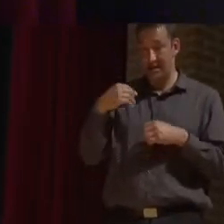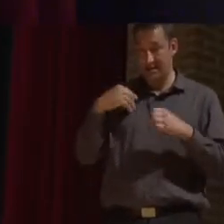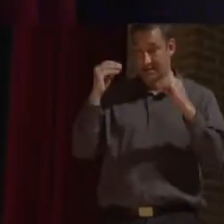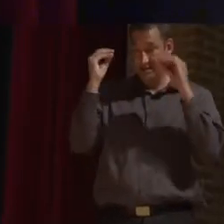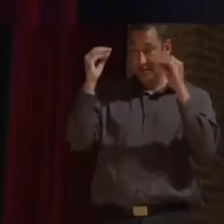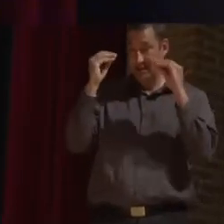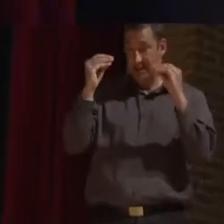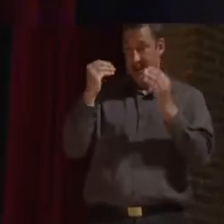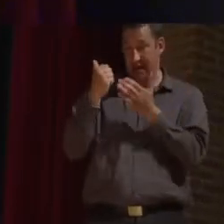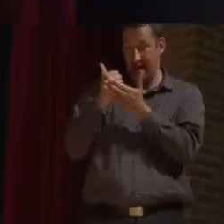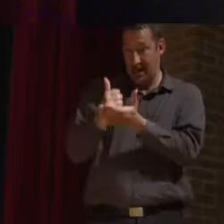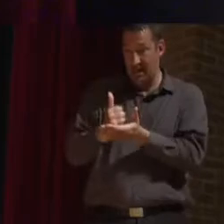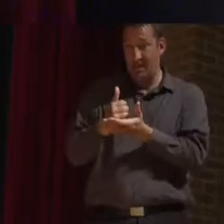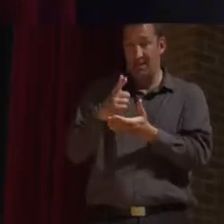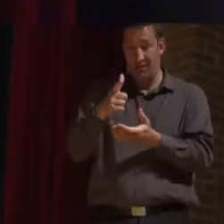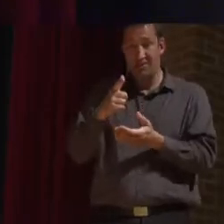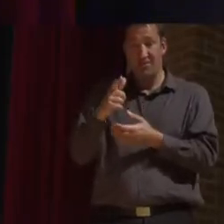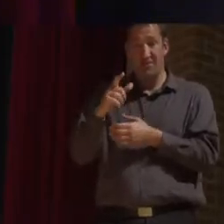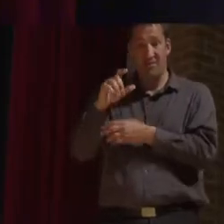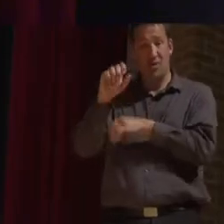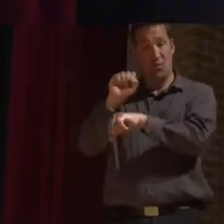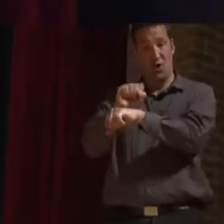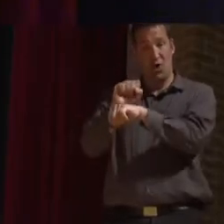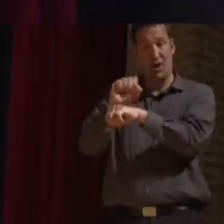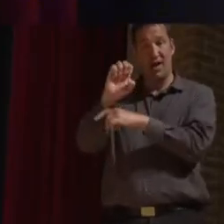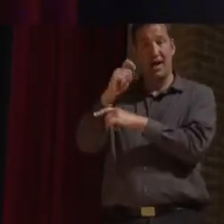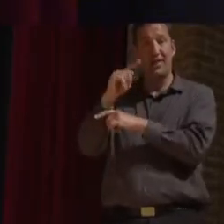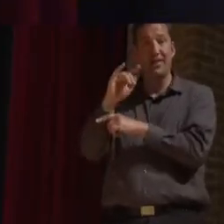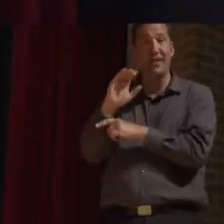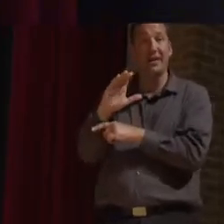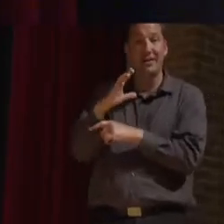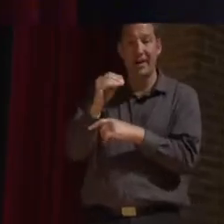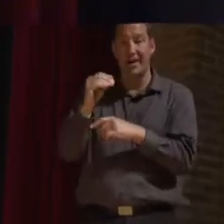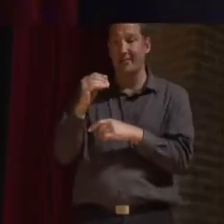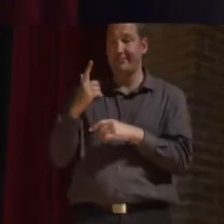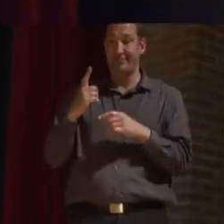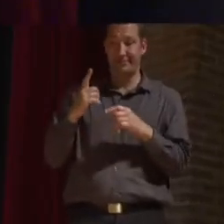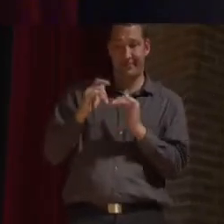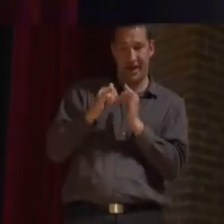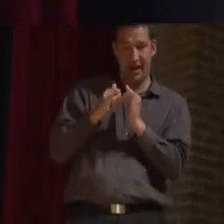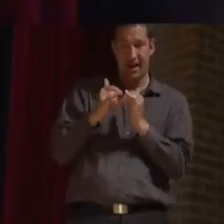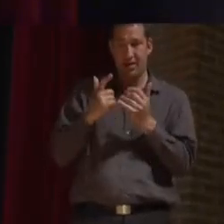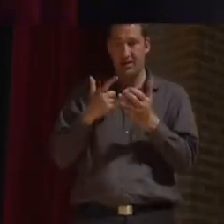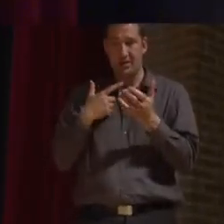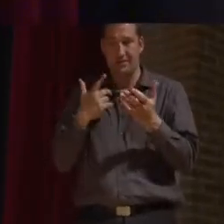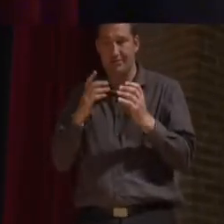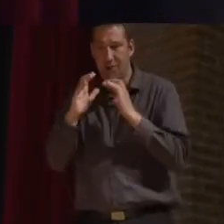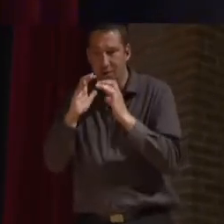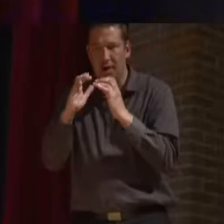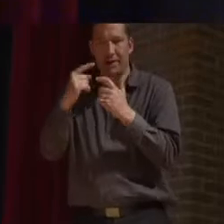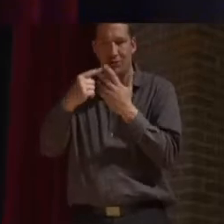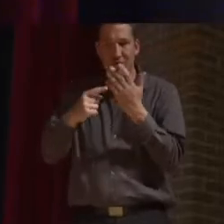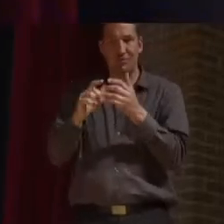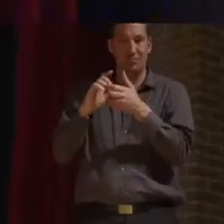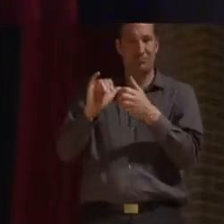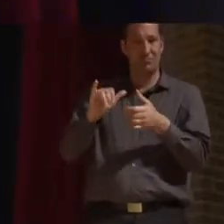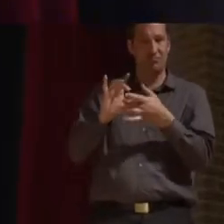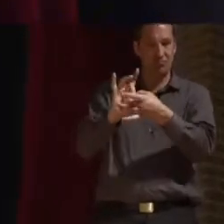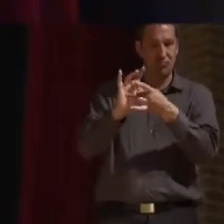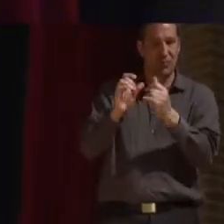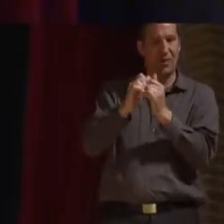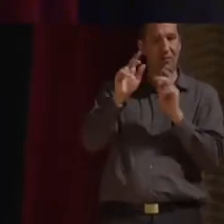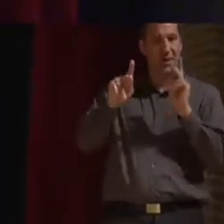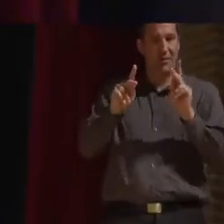strong work ethic and strong citizenship skills, and we train them to do the job that suits them, that